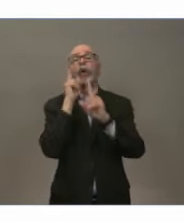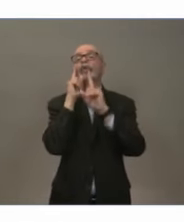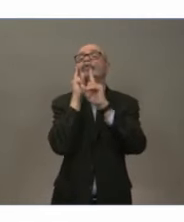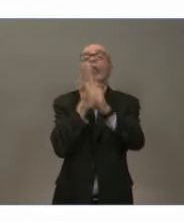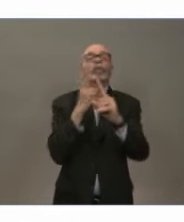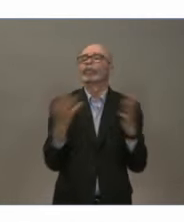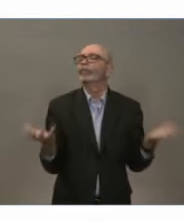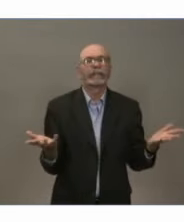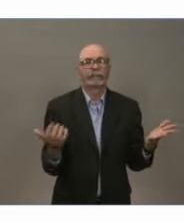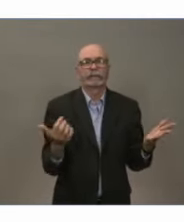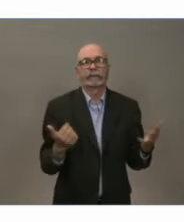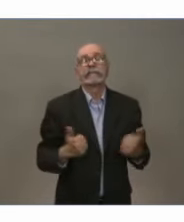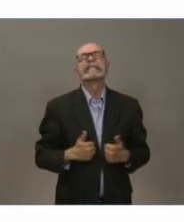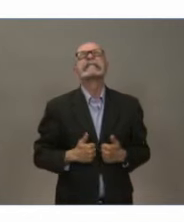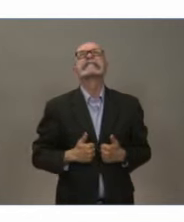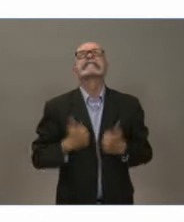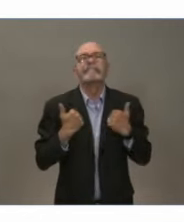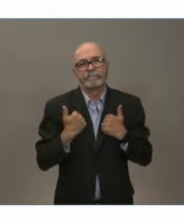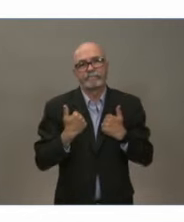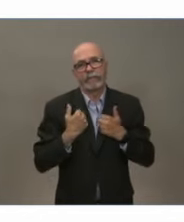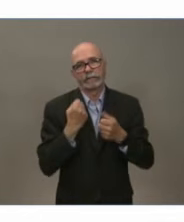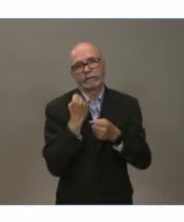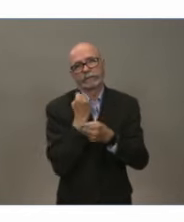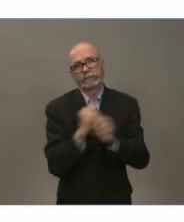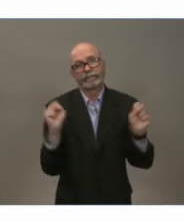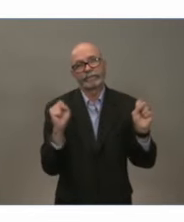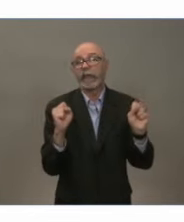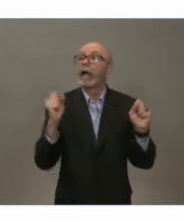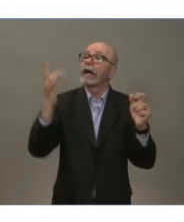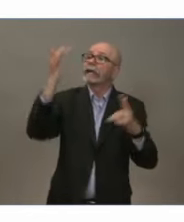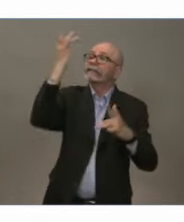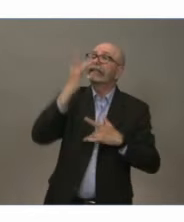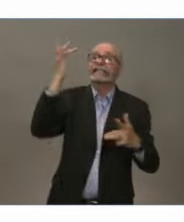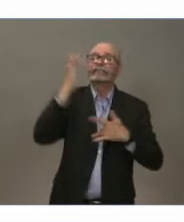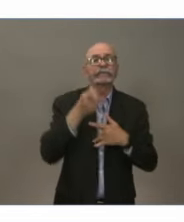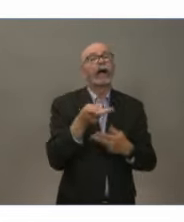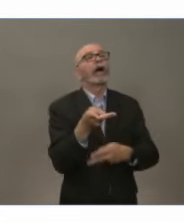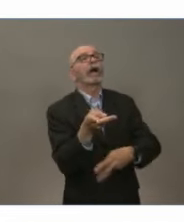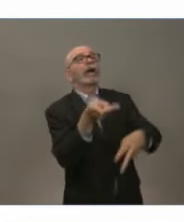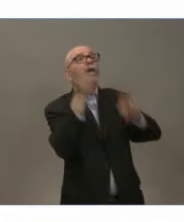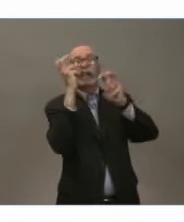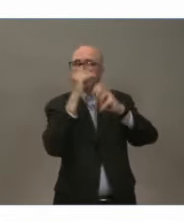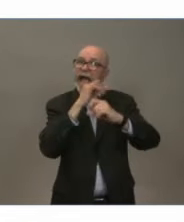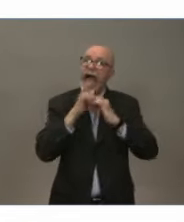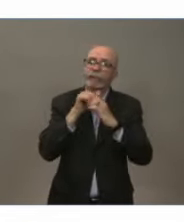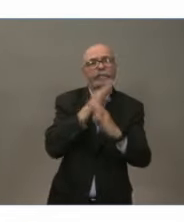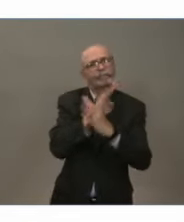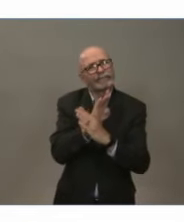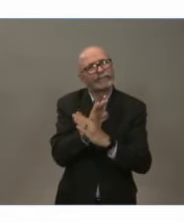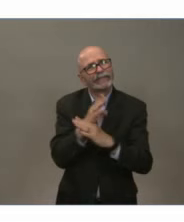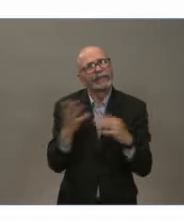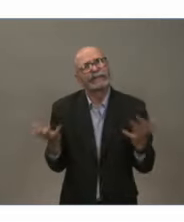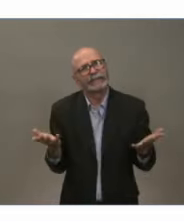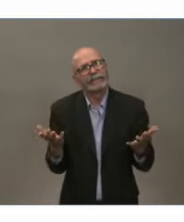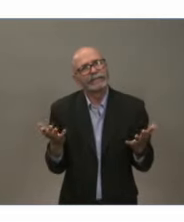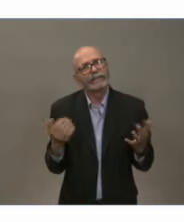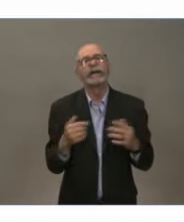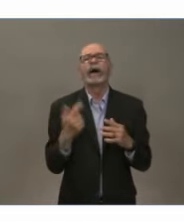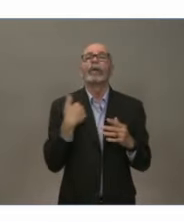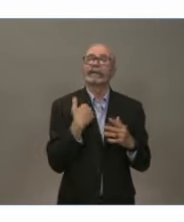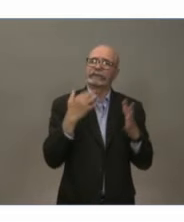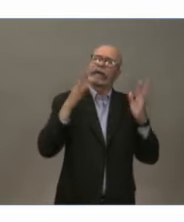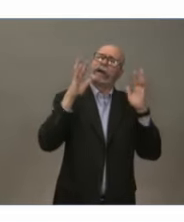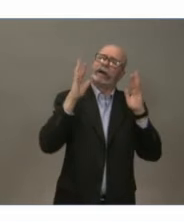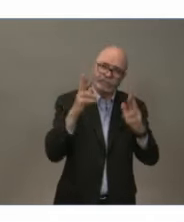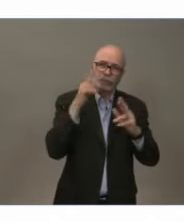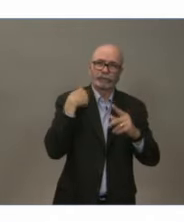lives, prevent severe illness. And so sticking with all the strong public health measures and all the strategy we have at place is what will, along